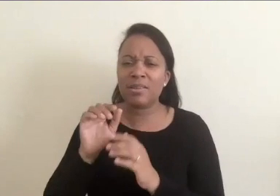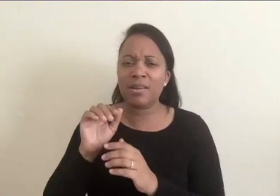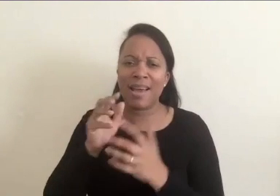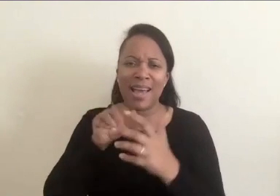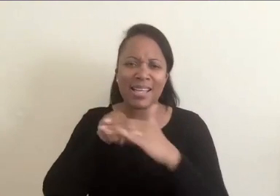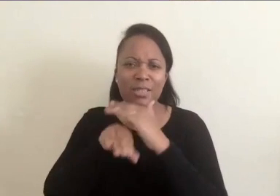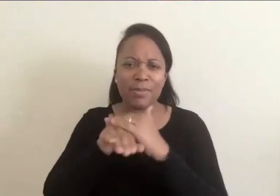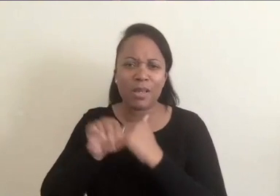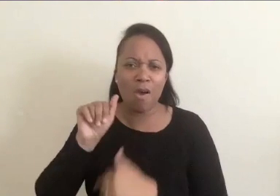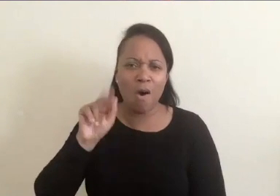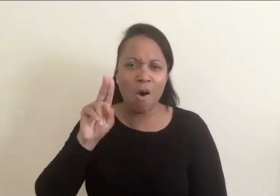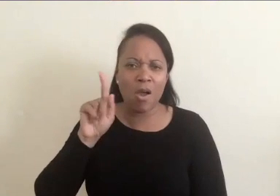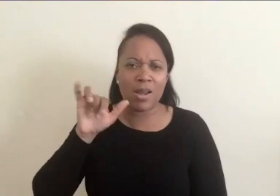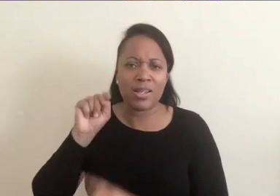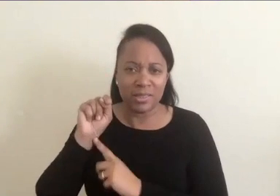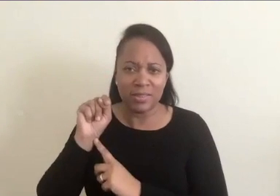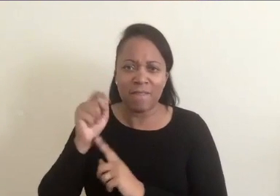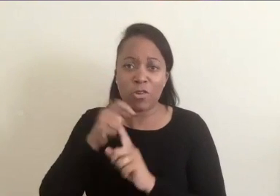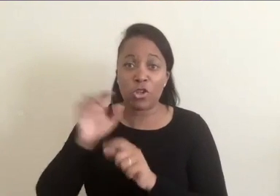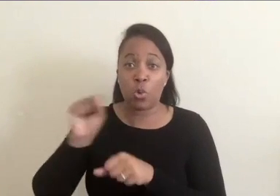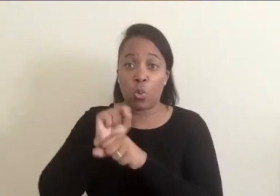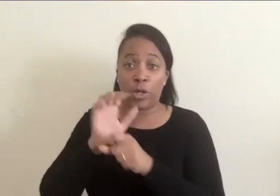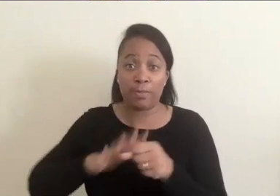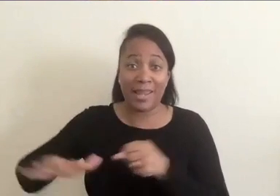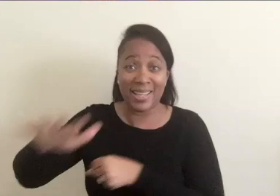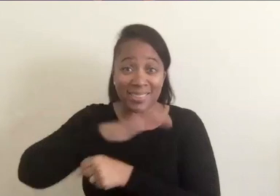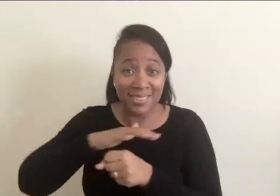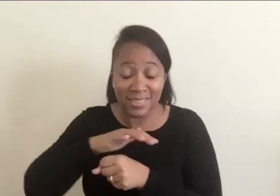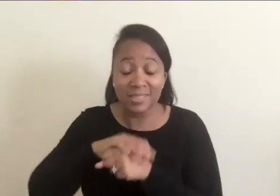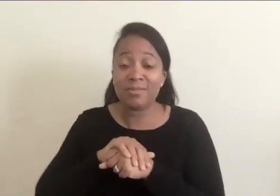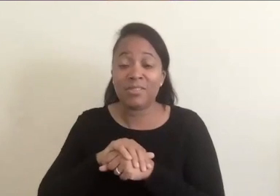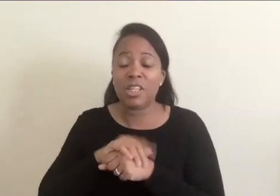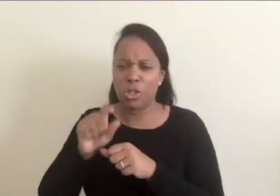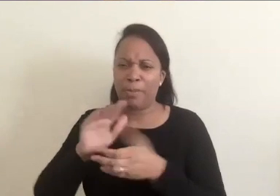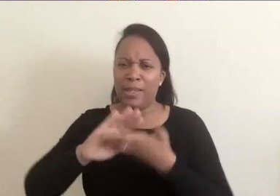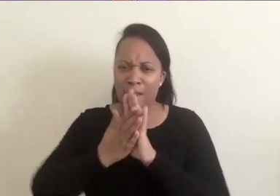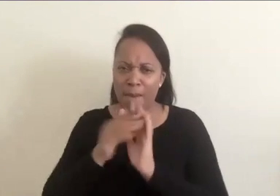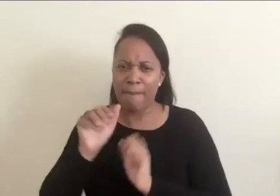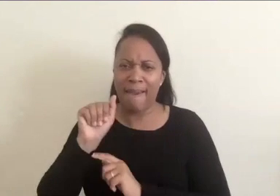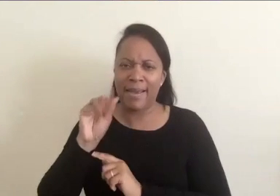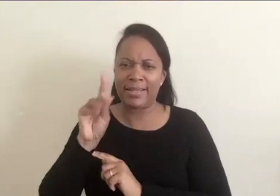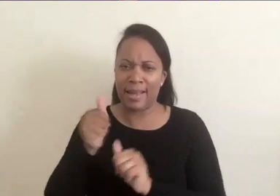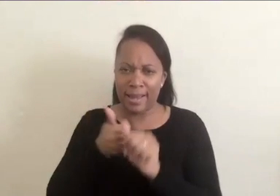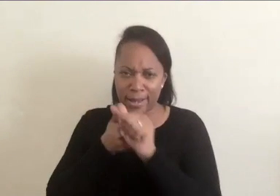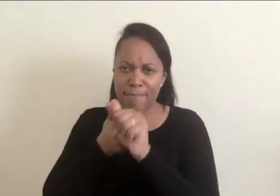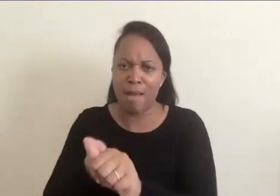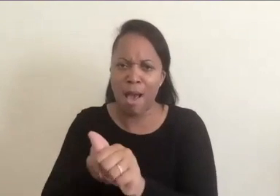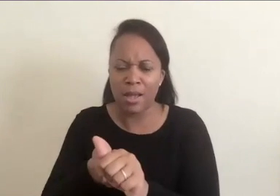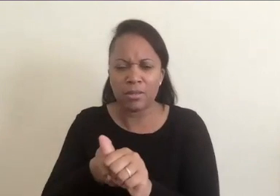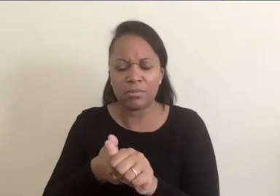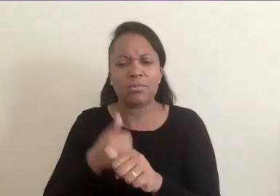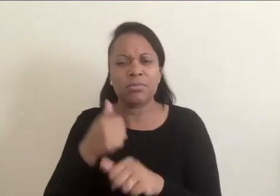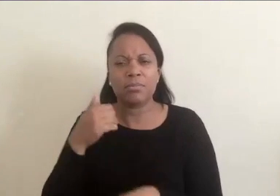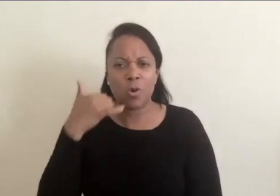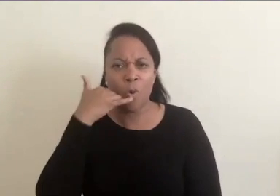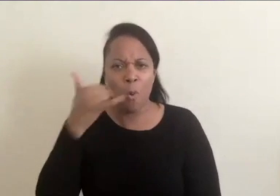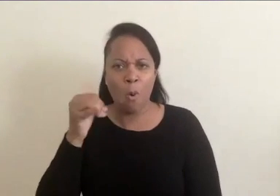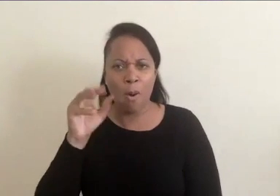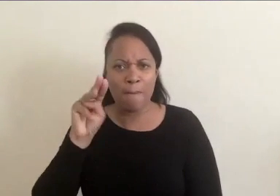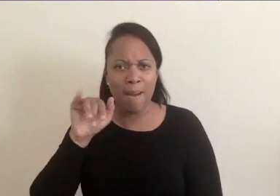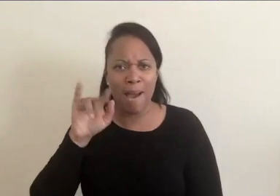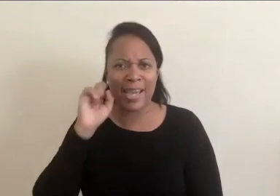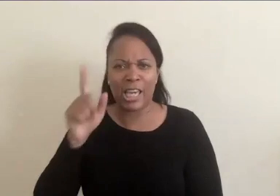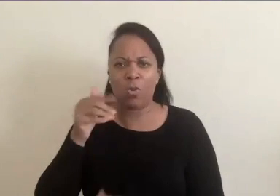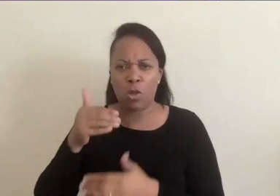accessibility audit of your workplace, and you can get ADA compliant, and you can stay that way. You can just call Mike, and he'll walk you